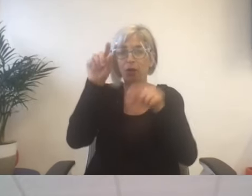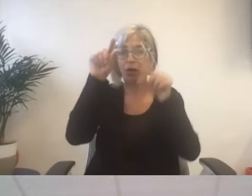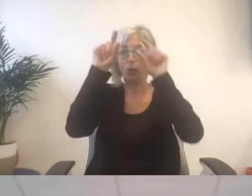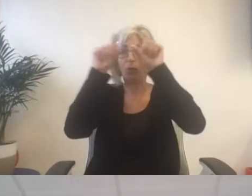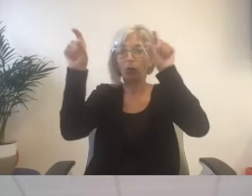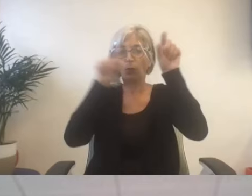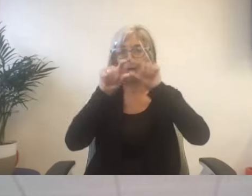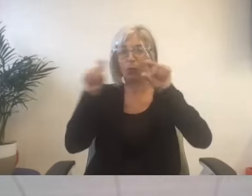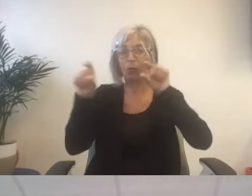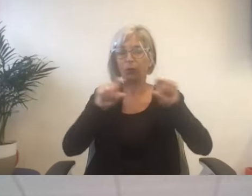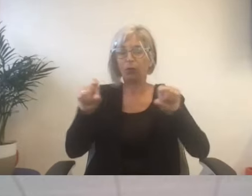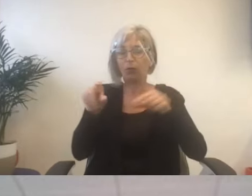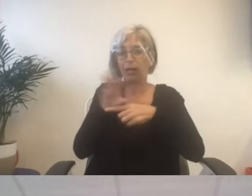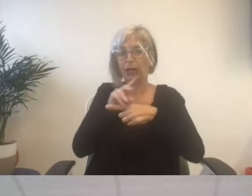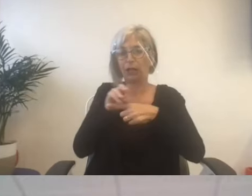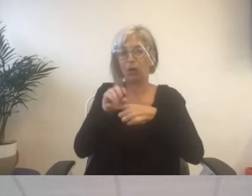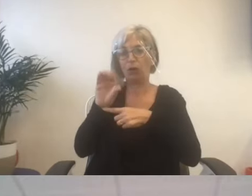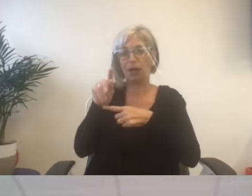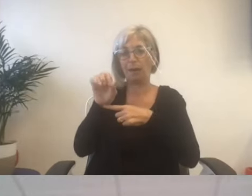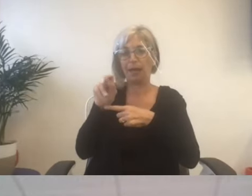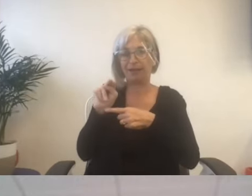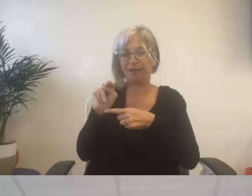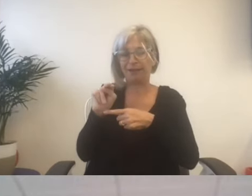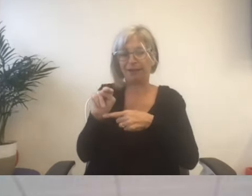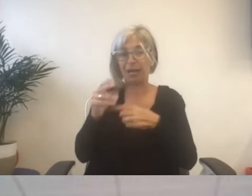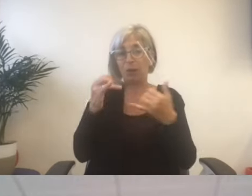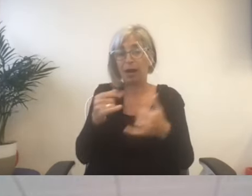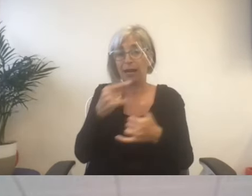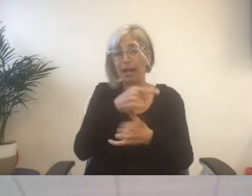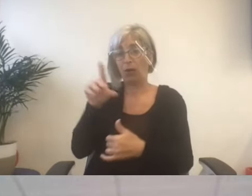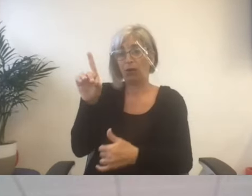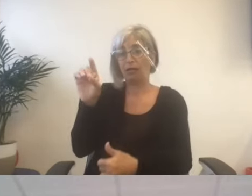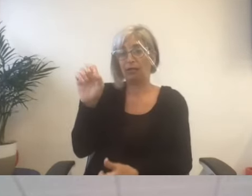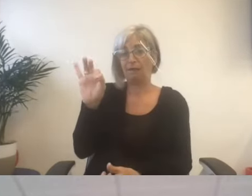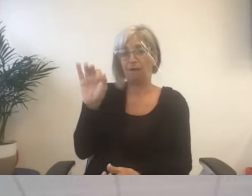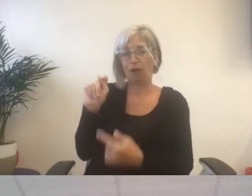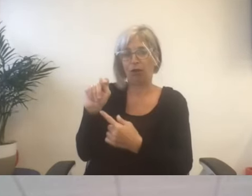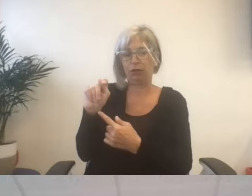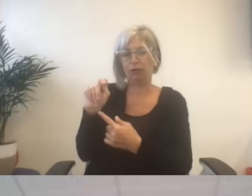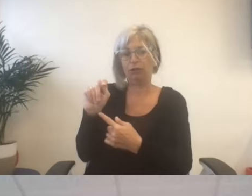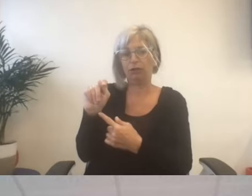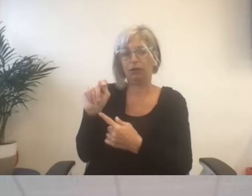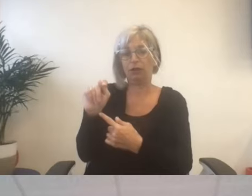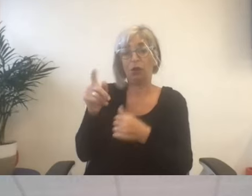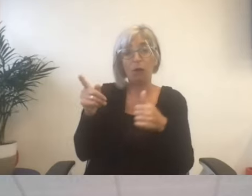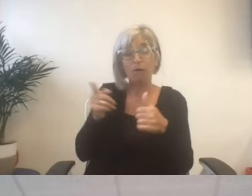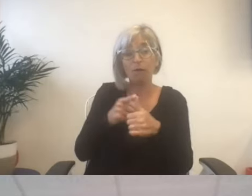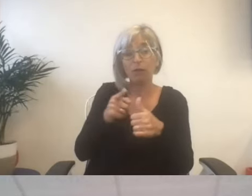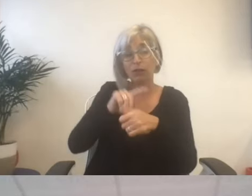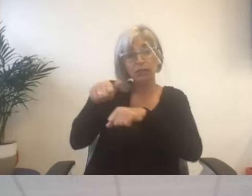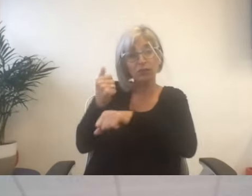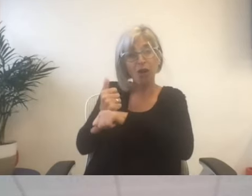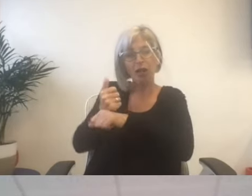columns, just like the setup for Code Companion. Right now, this is the default hard-coded. But when you first install this, the goal is to have